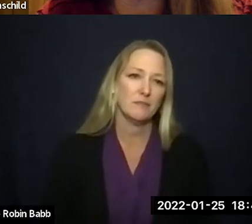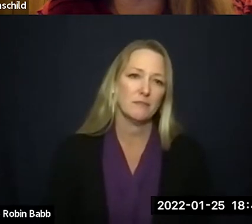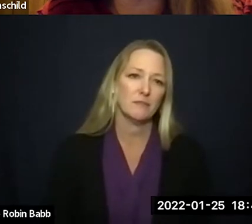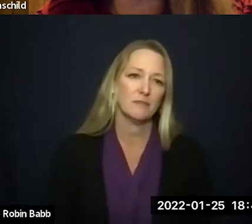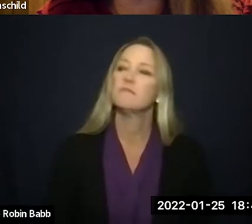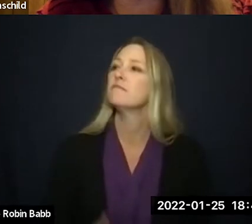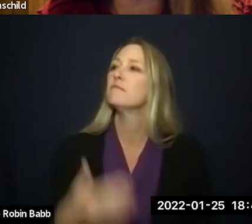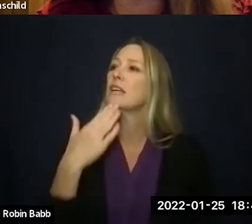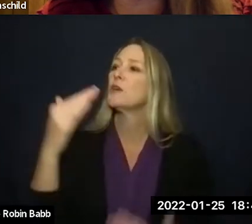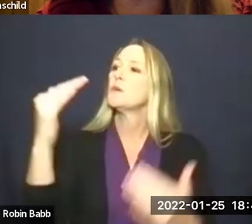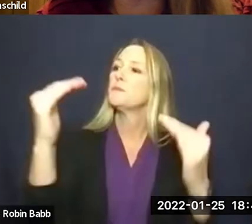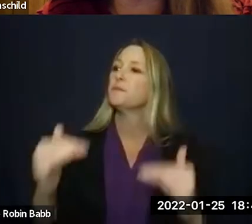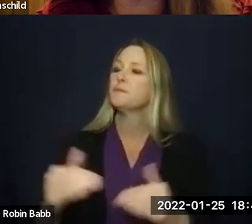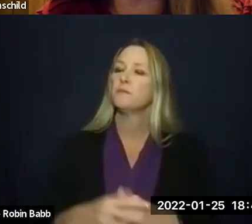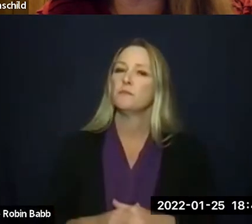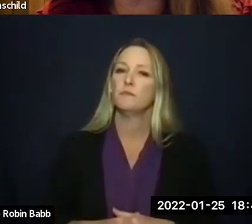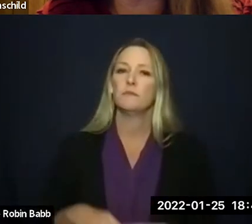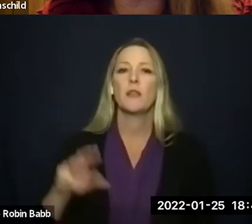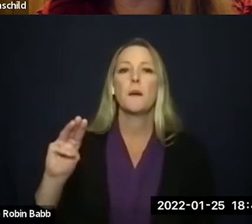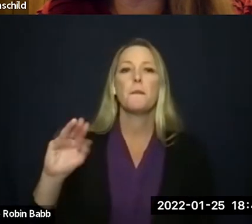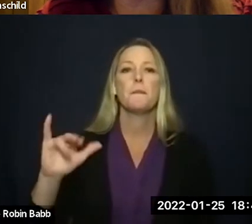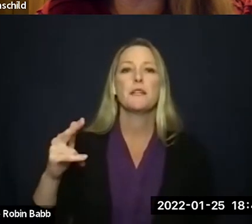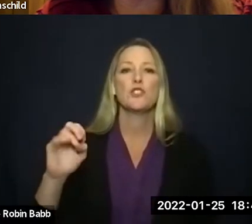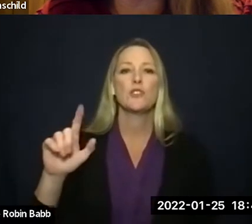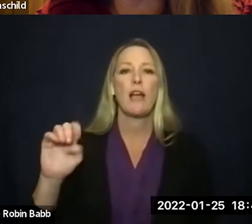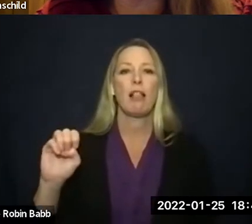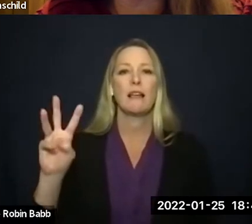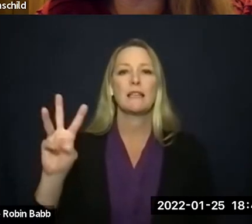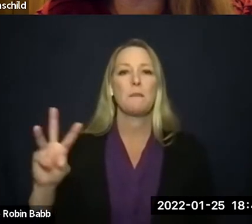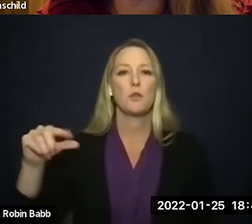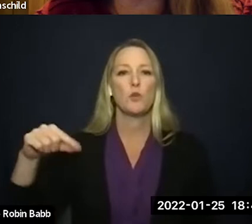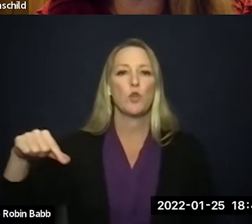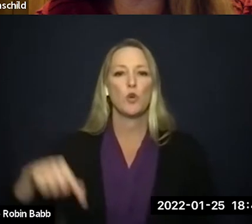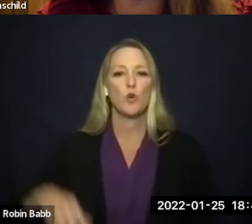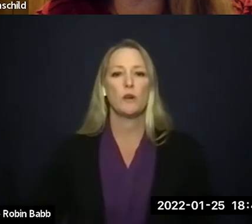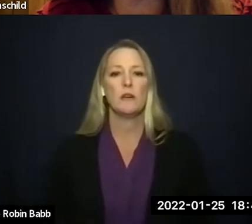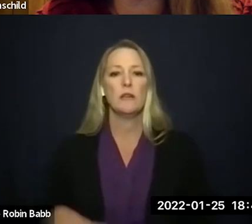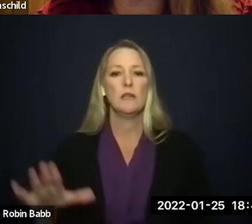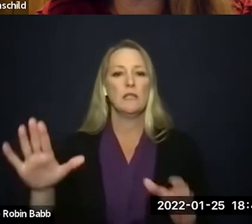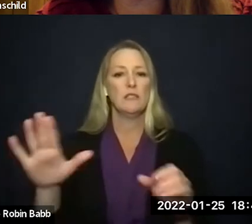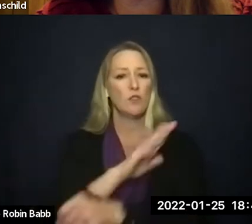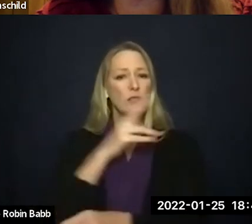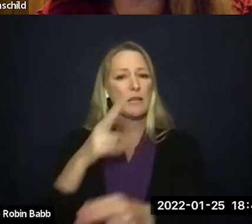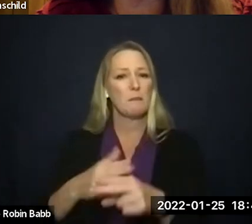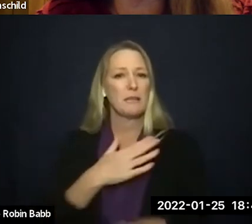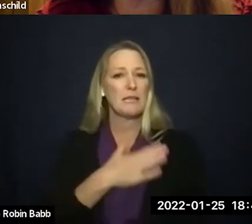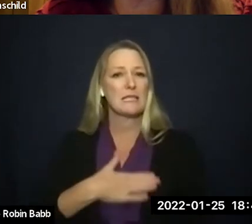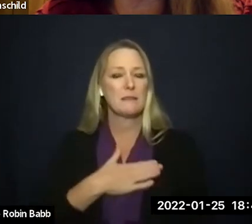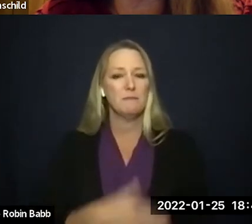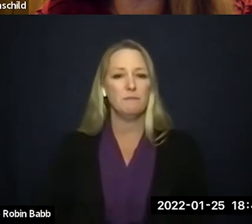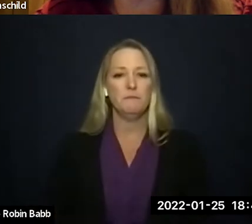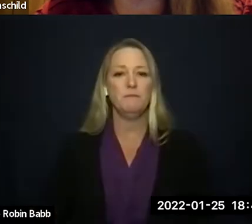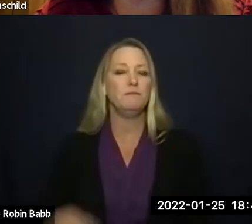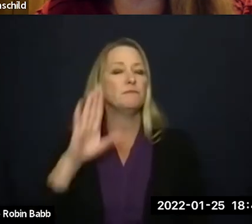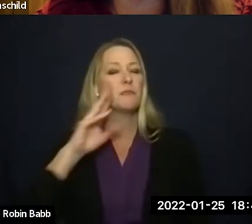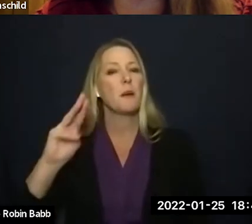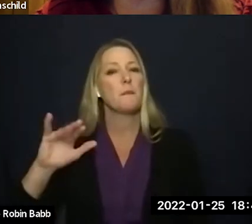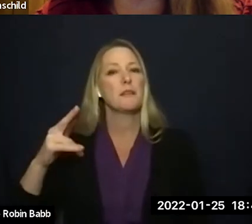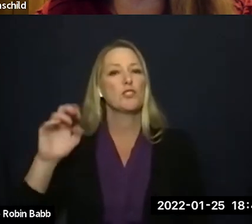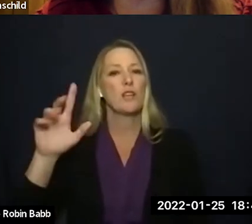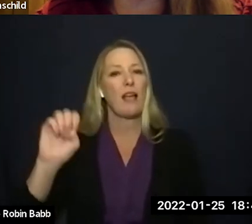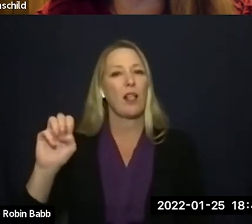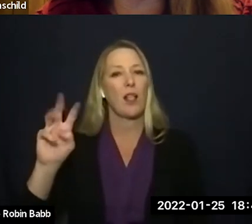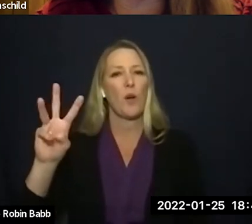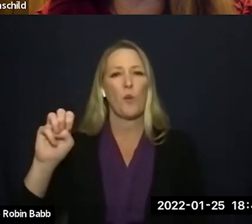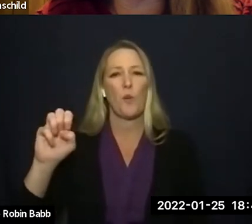thank you the next speaker is michelle wq if you can please state your full hello my name is michelle westliner